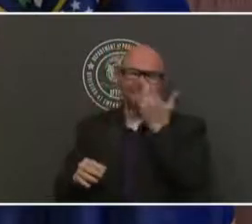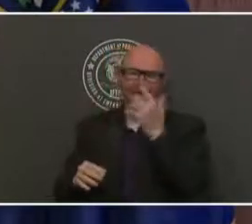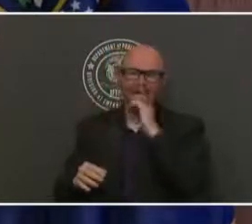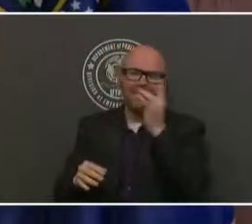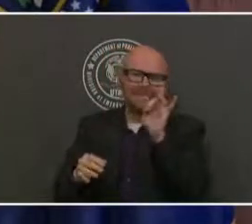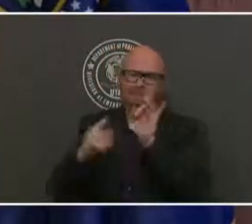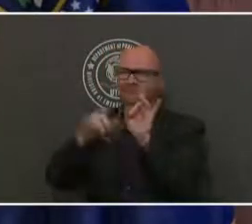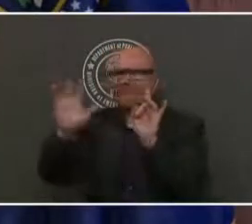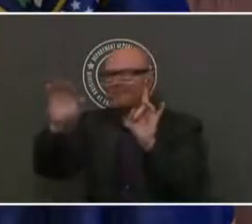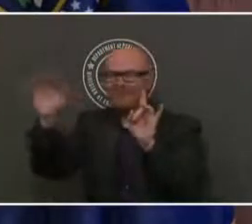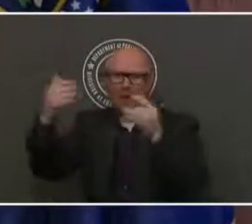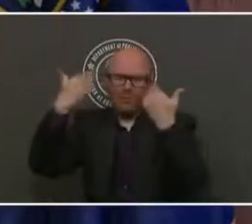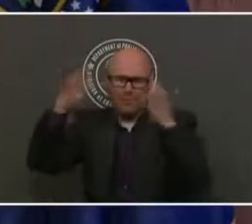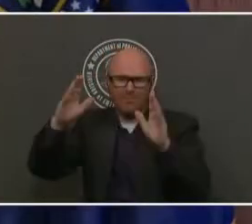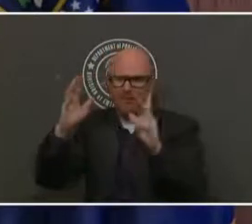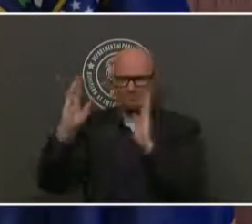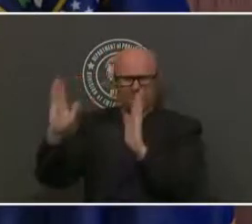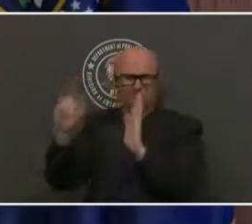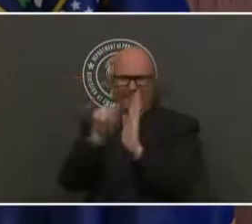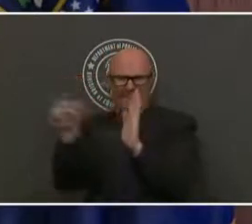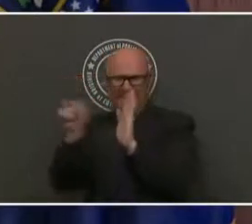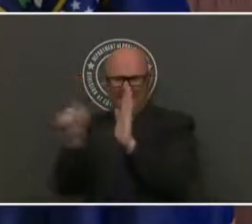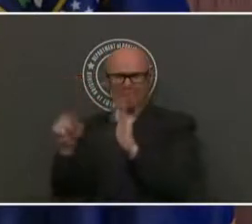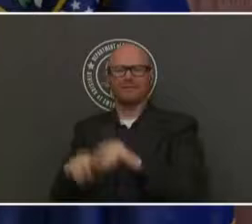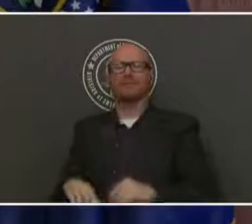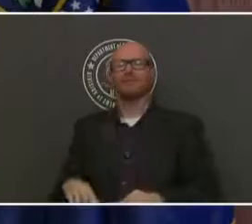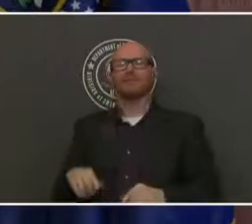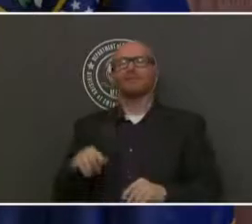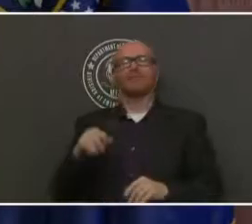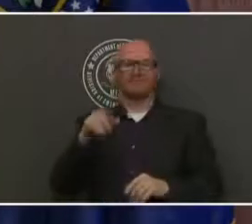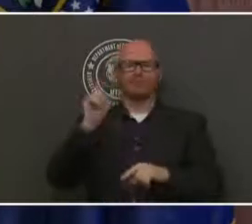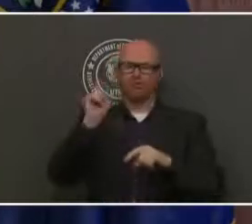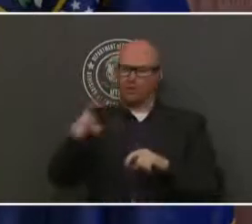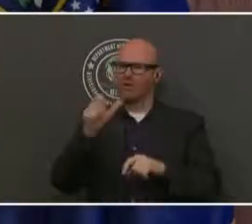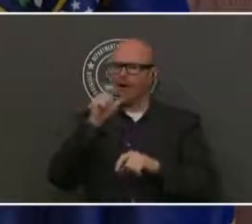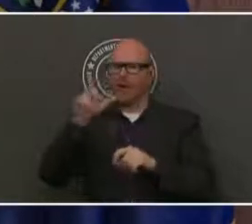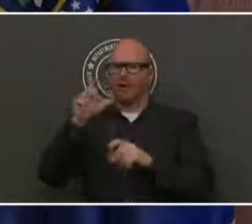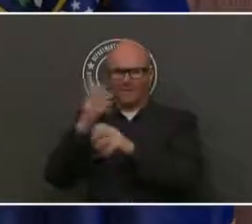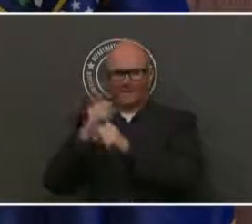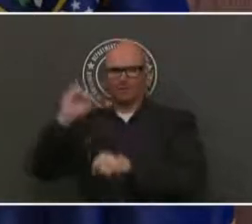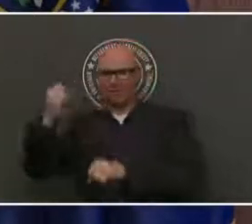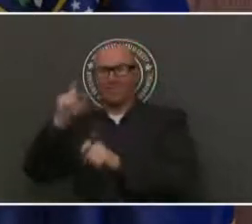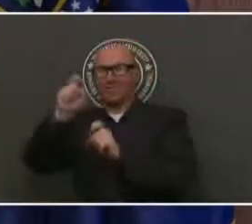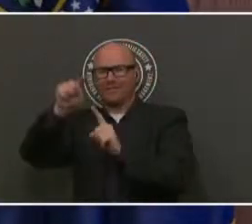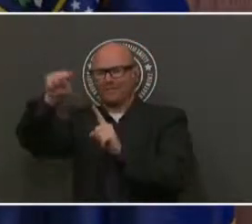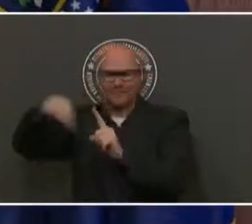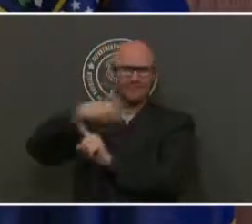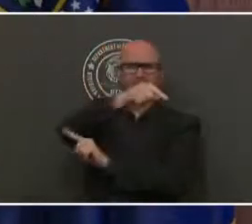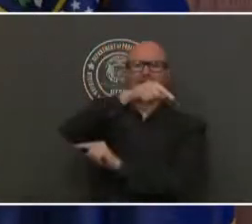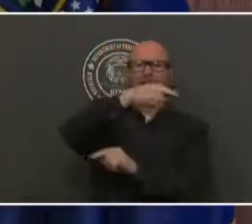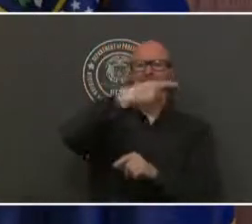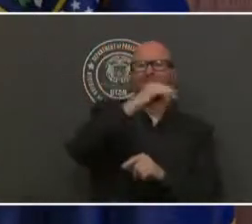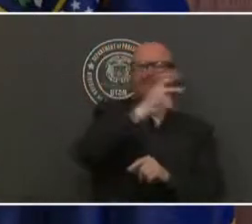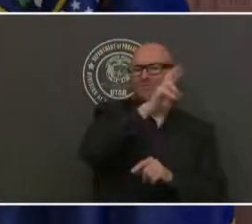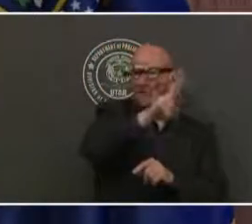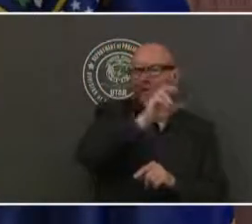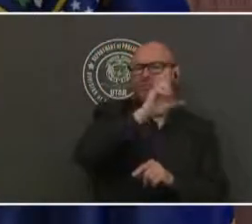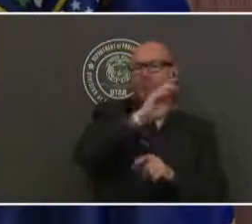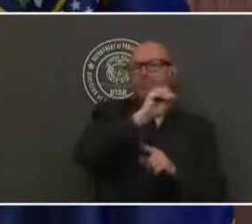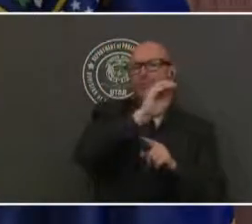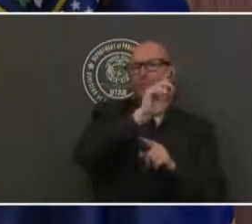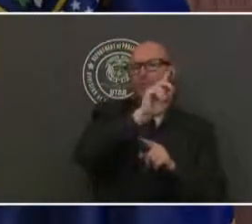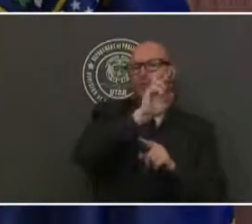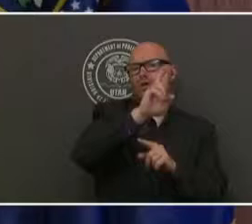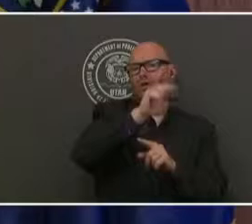So that's what we're evaluating here in the state. It's unlikely we'll do anything different than the rest of the country. Again, this